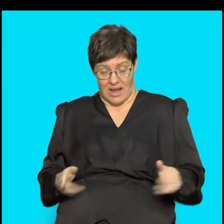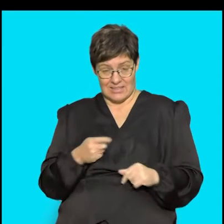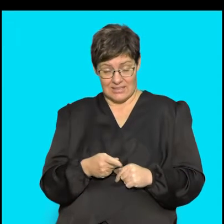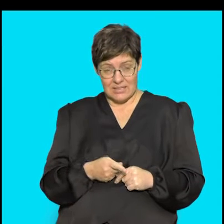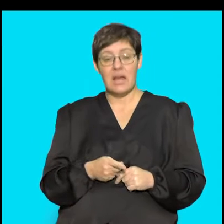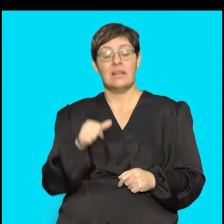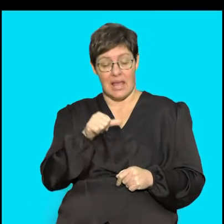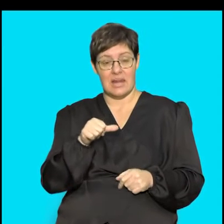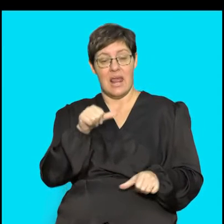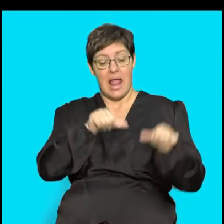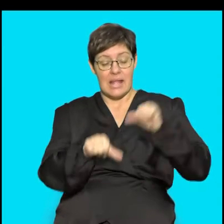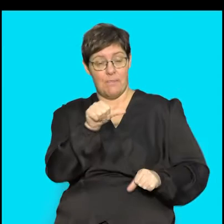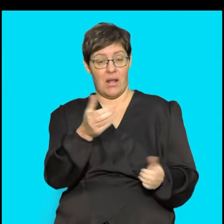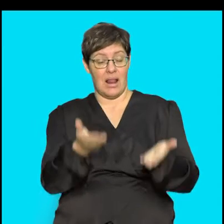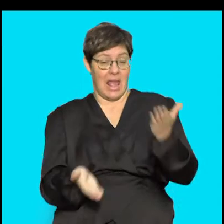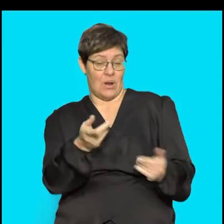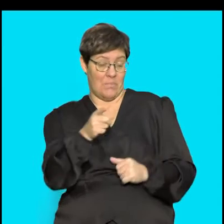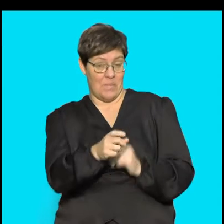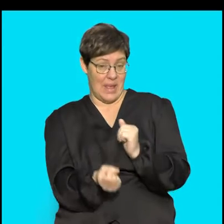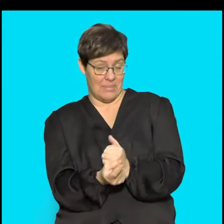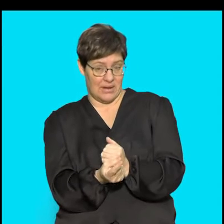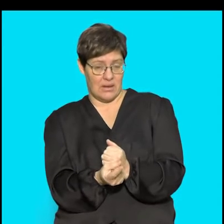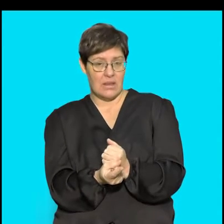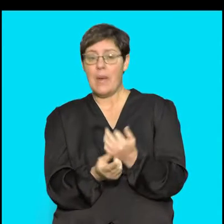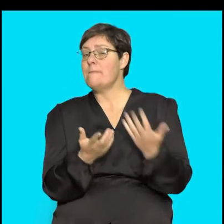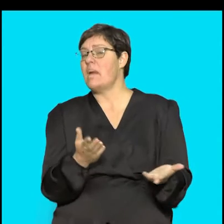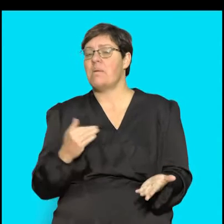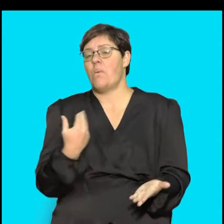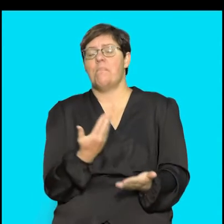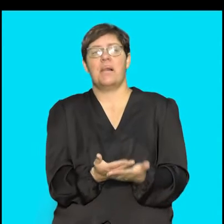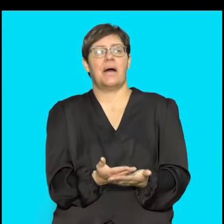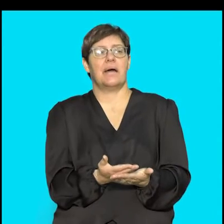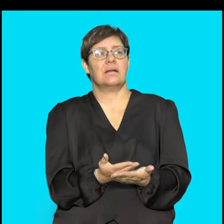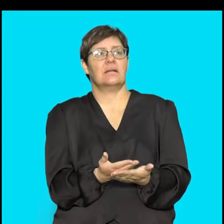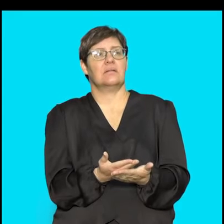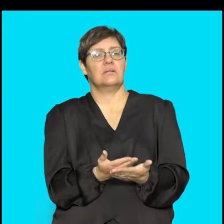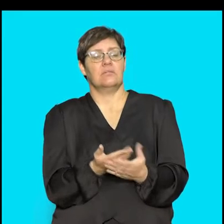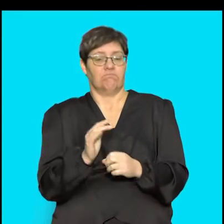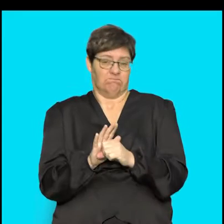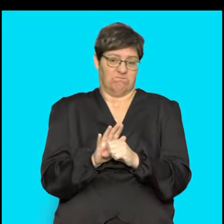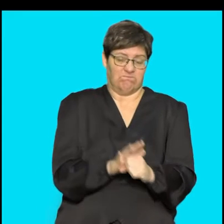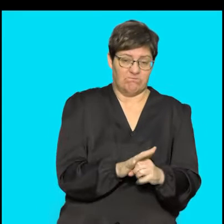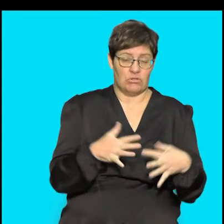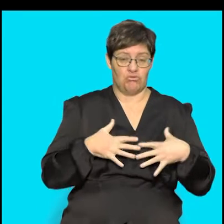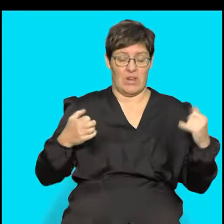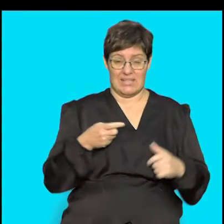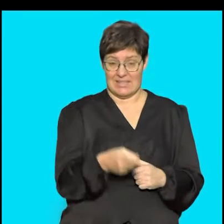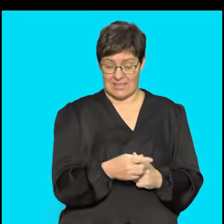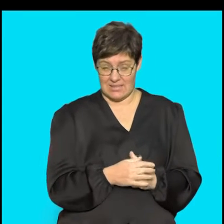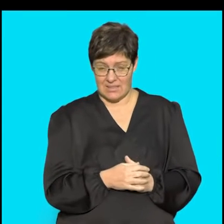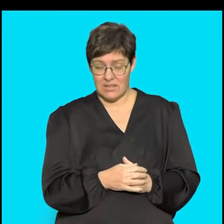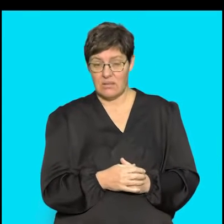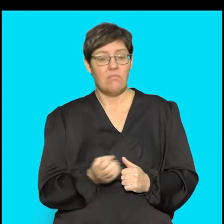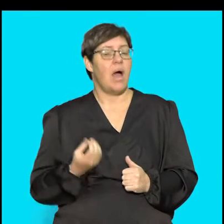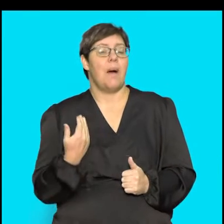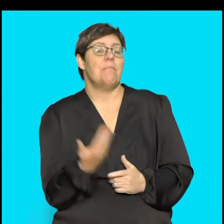system is in chemical equilibrium. What will happen if we apply a stress to the system, but this